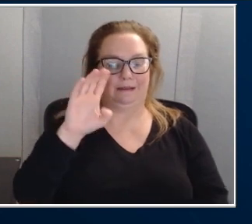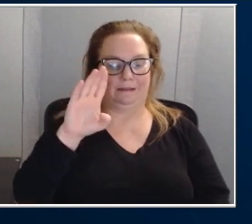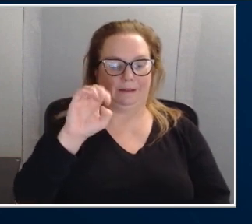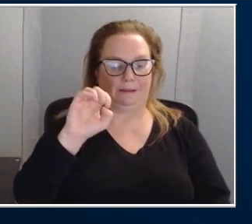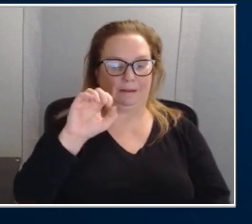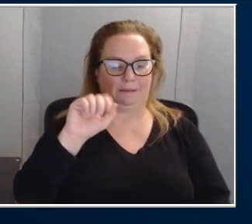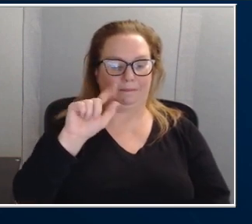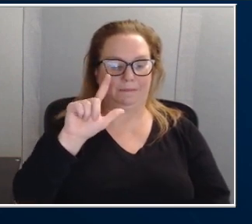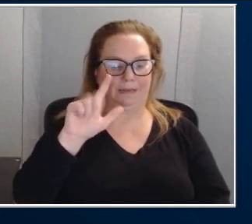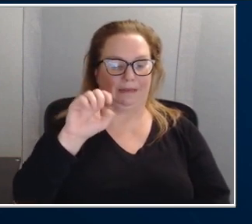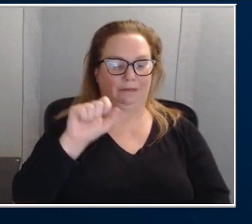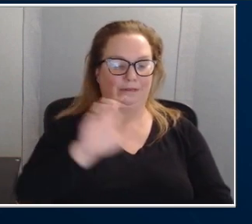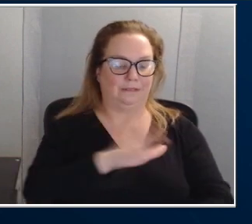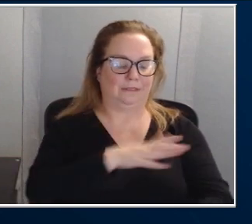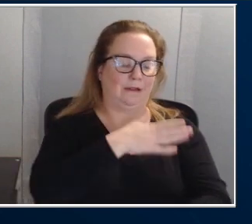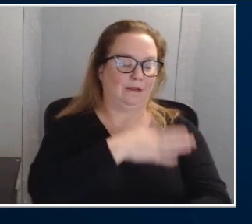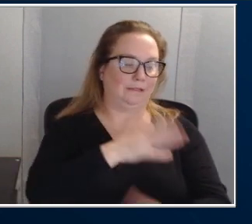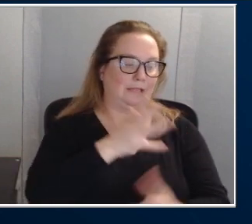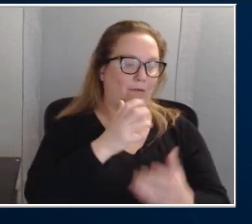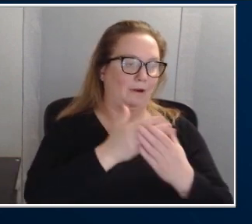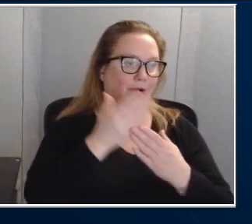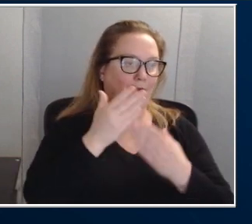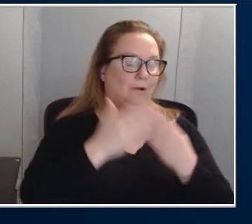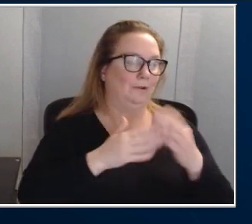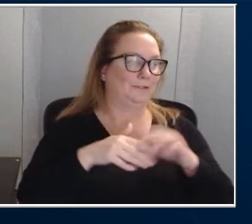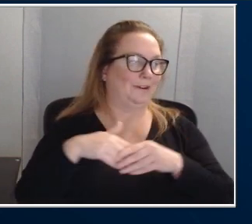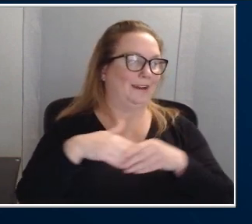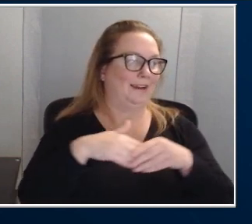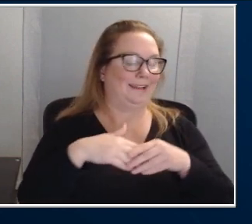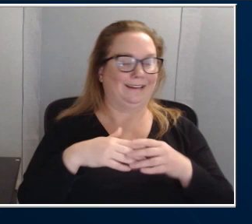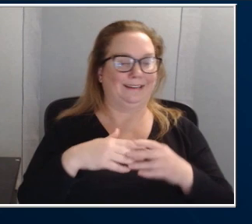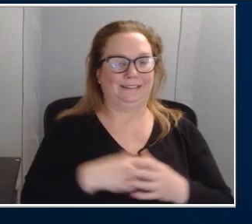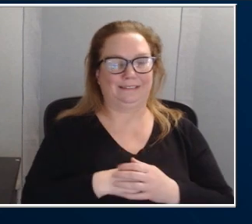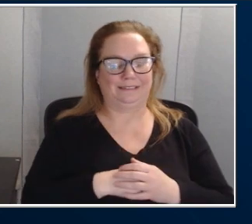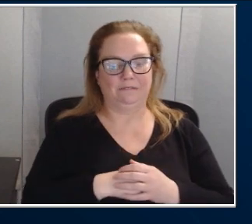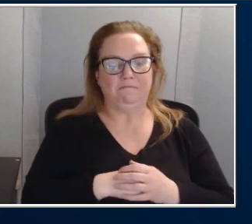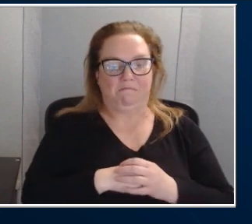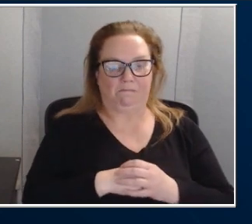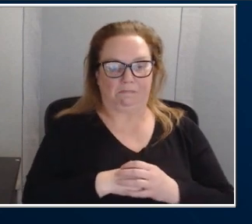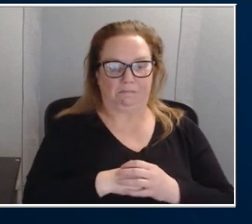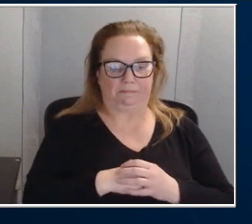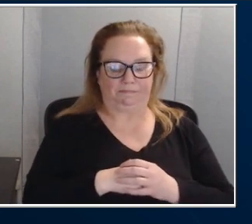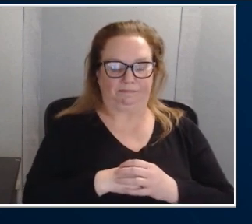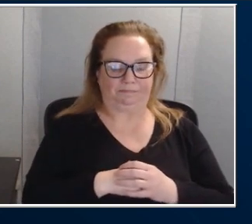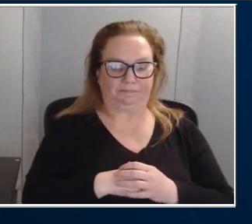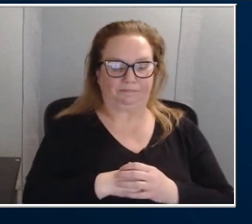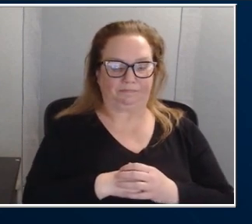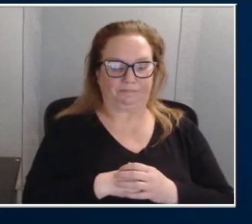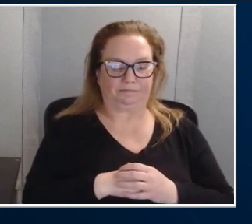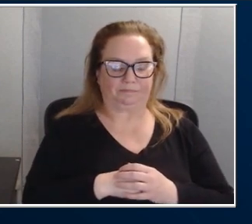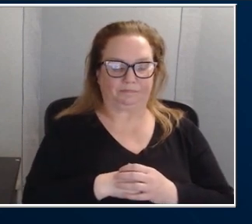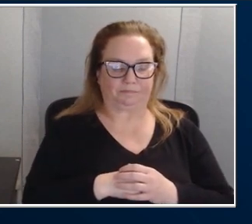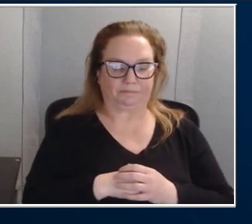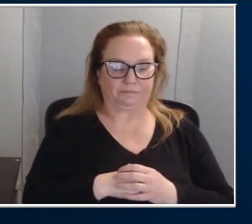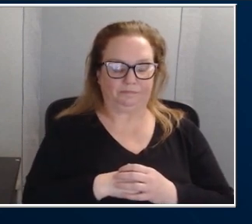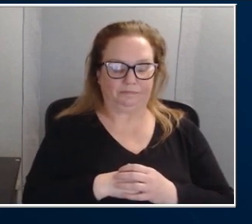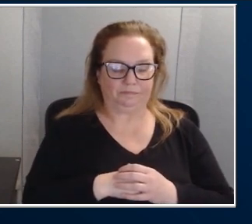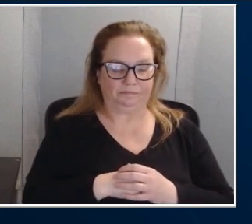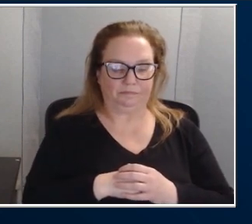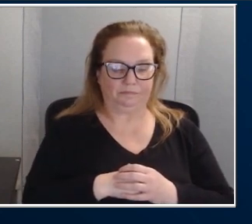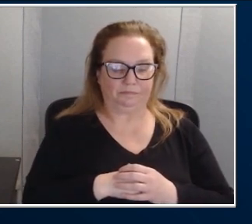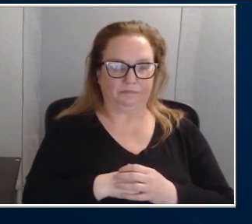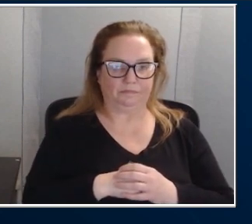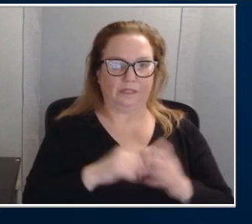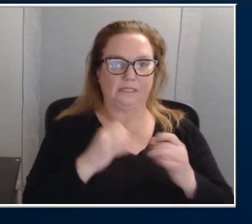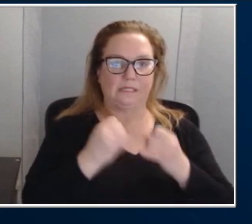get a little bit, I Want to Hold Your Hand or something like that going, we'd all feel like we were doing another trip down memory lane too. Let's get some